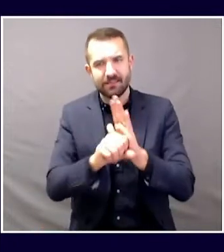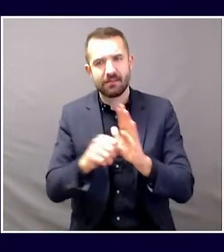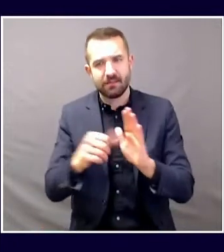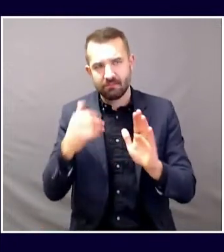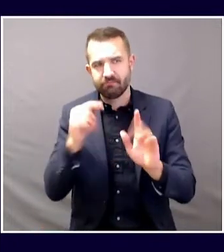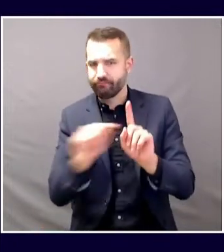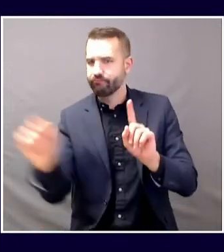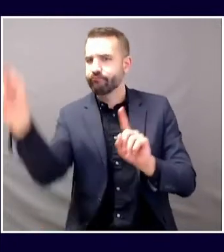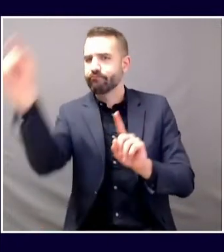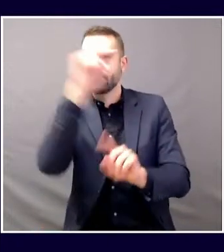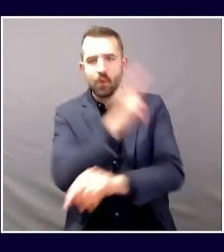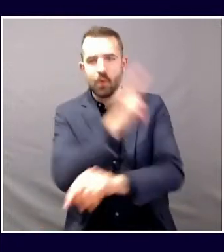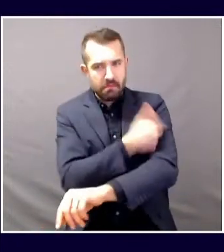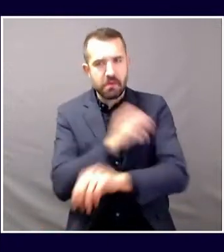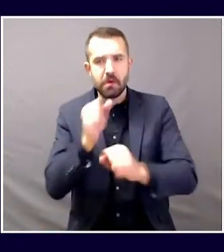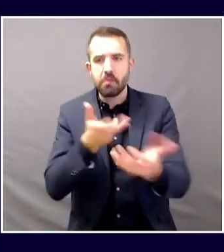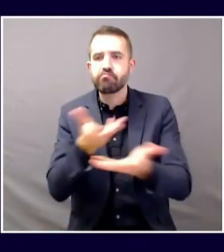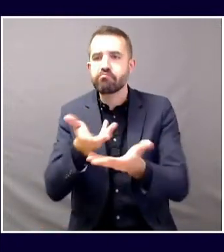state.